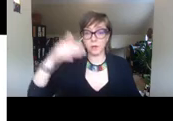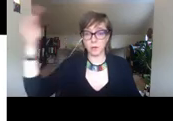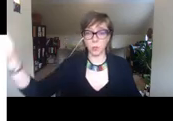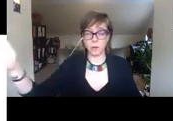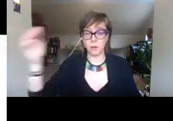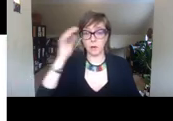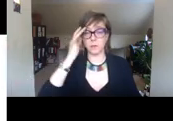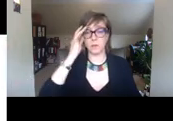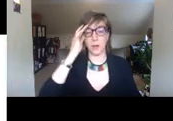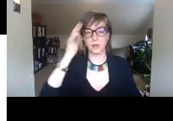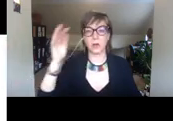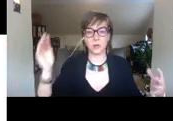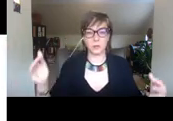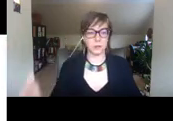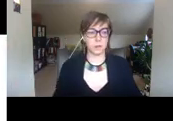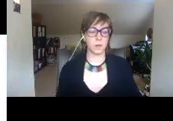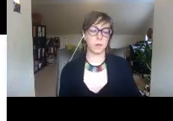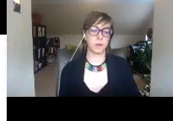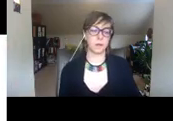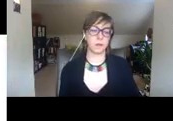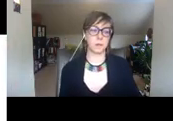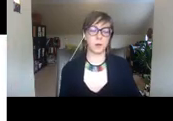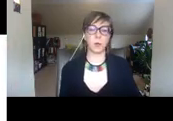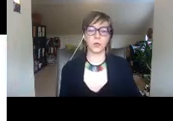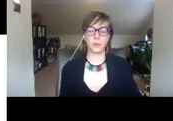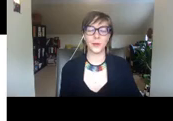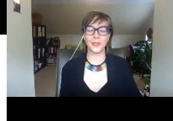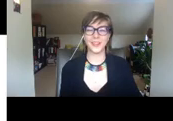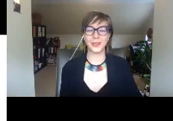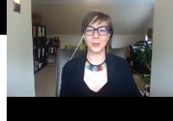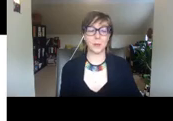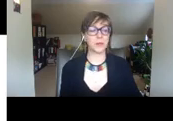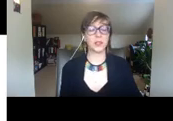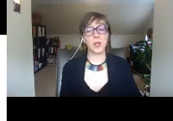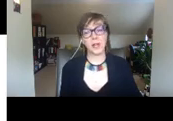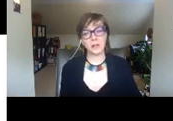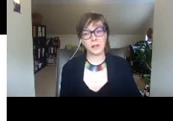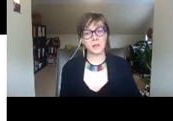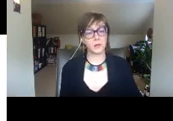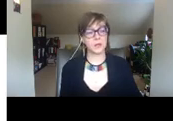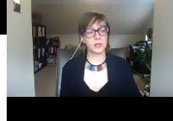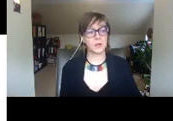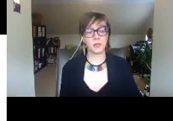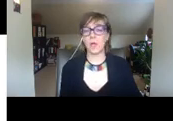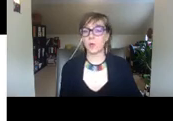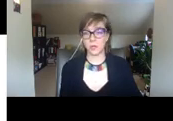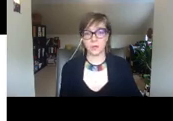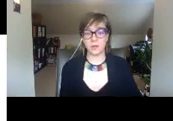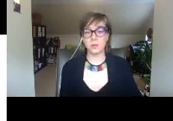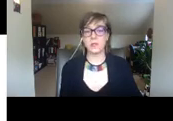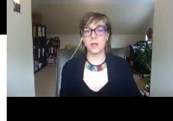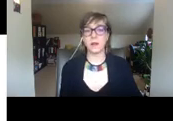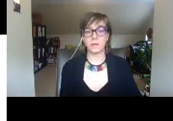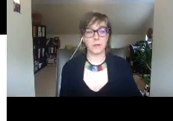higher than what the Blacks are in terms of the proportion, the percentage of the population. And the same thing for Latinos. We saw